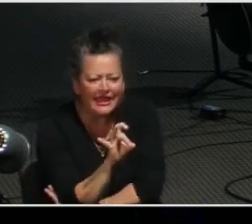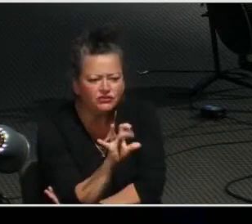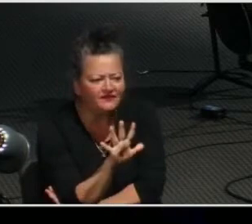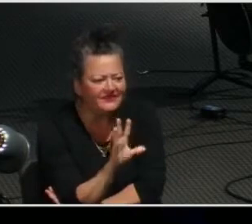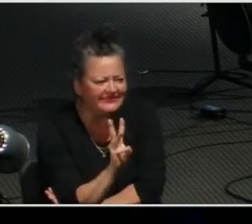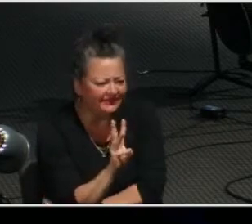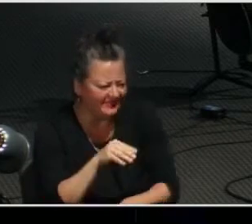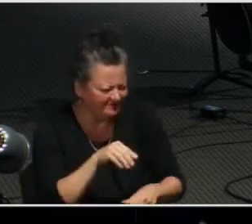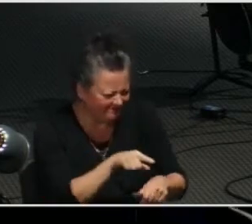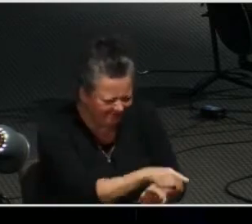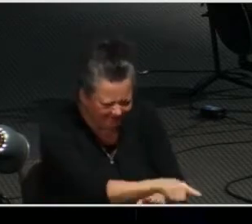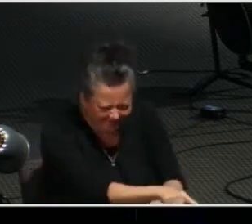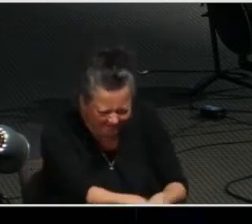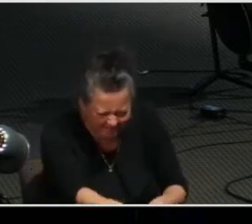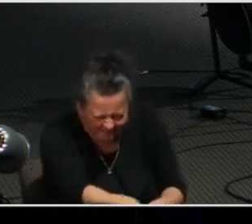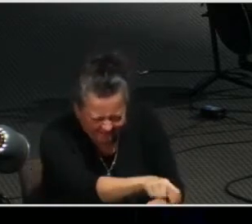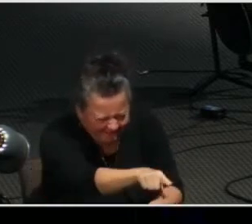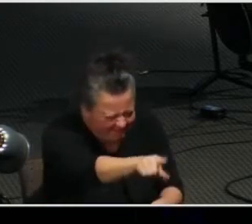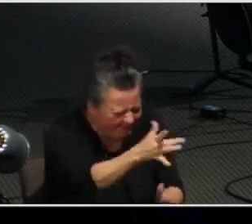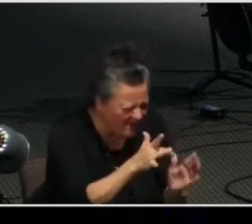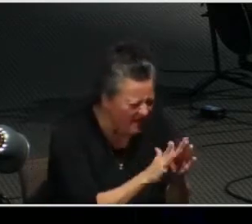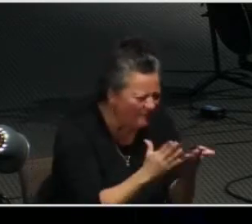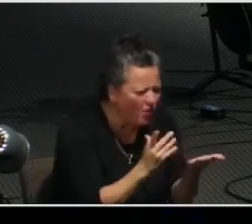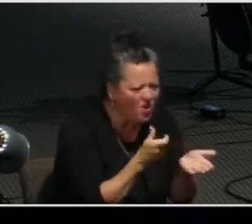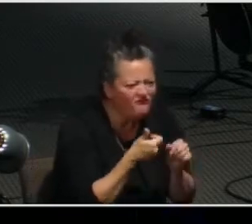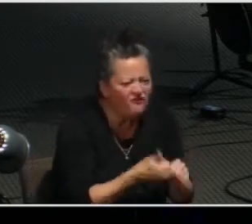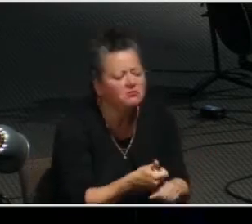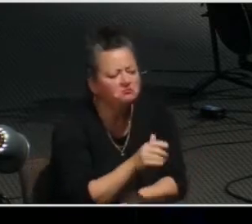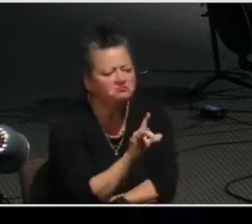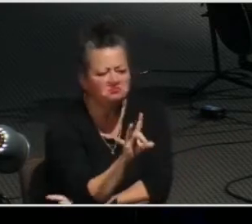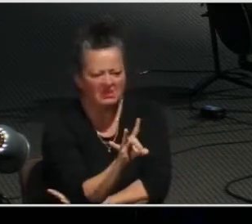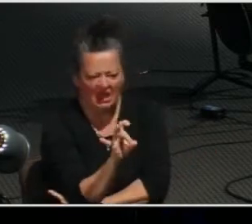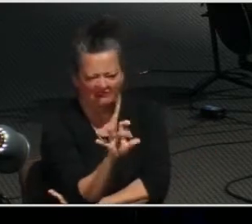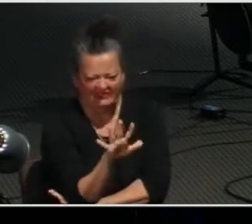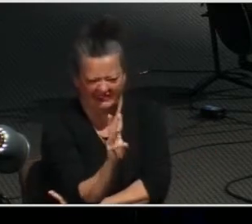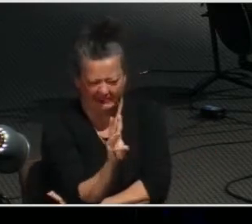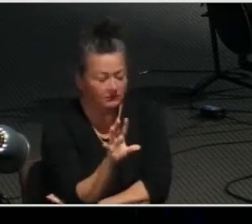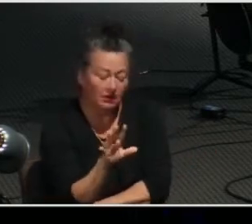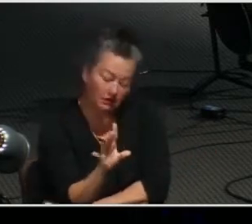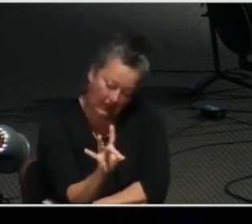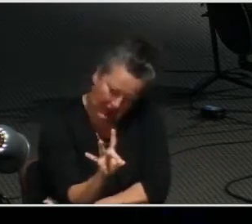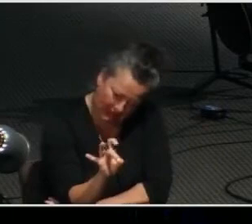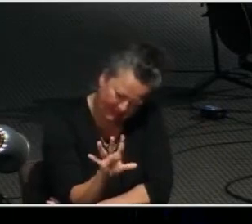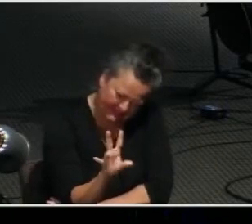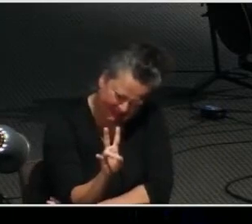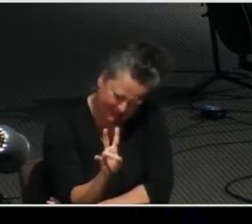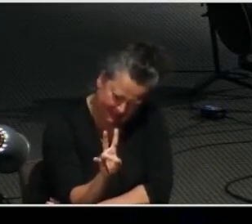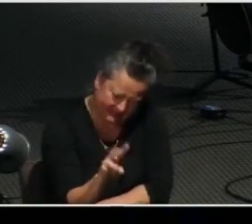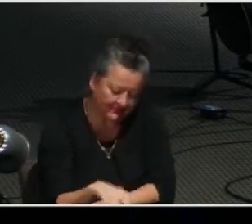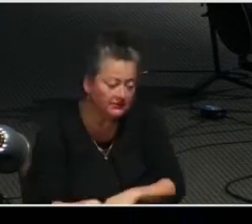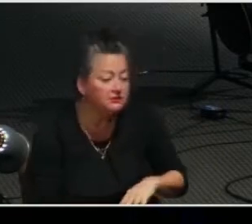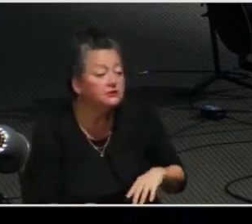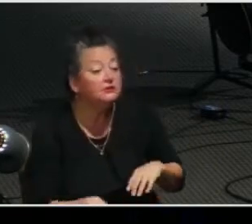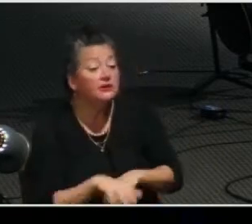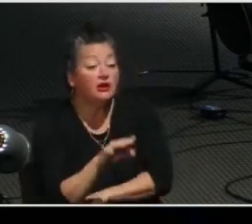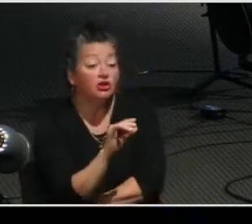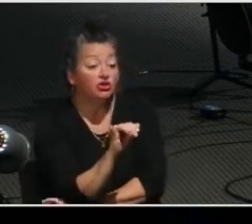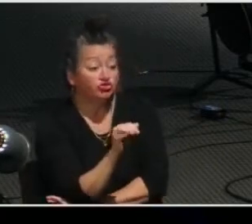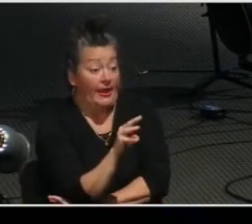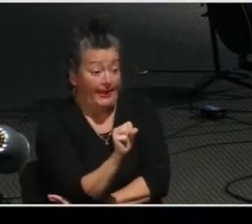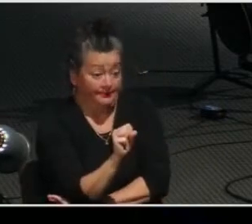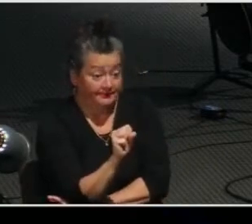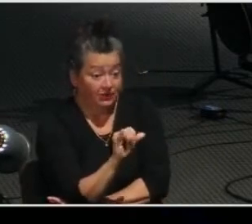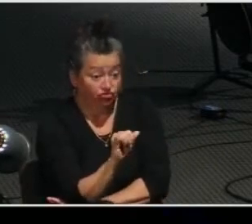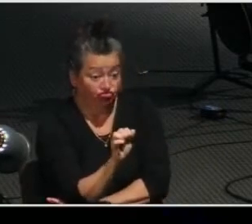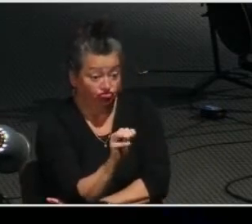have for you there, if you're here with us today. And I'm just reading the first six verses of